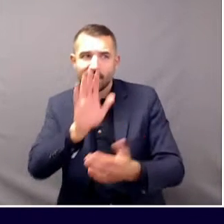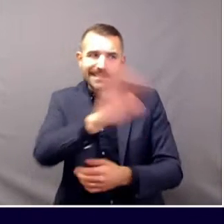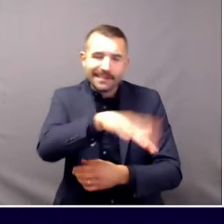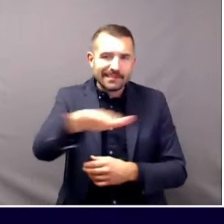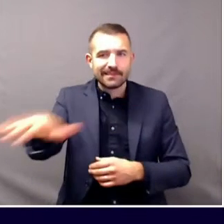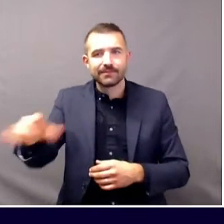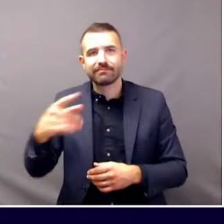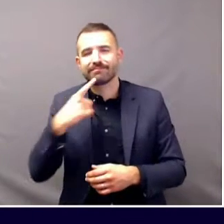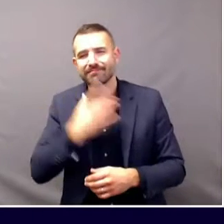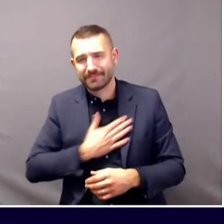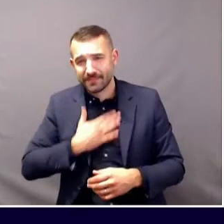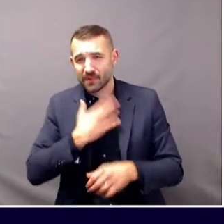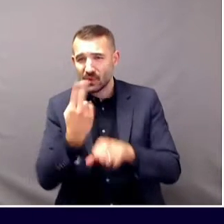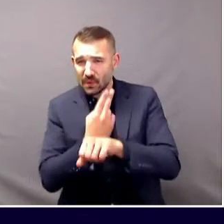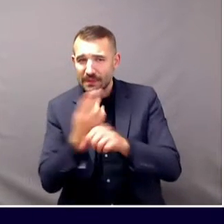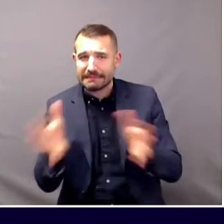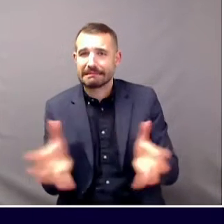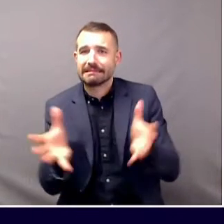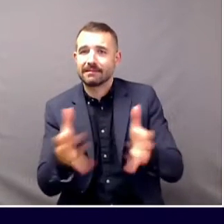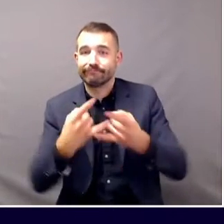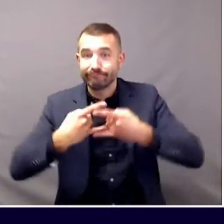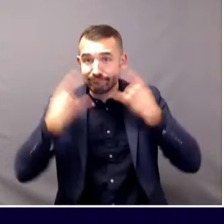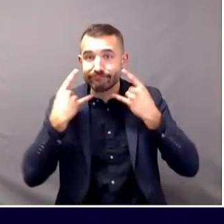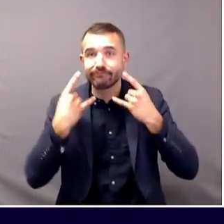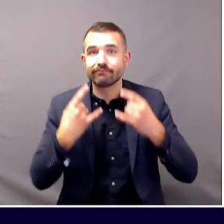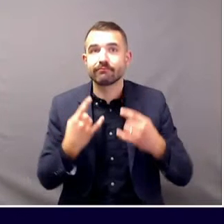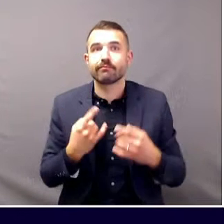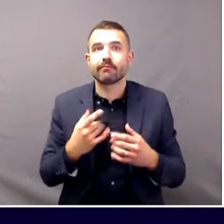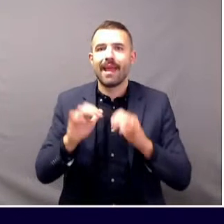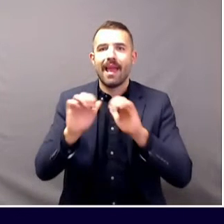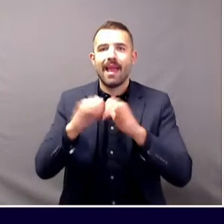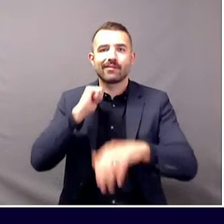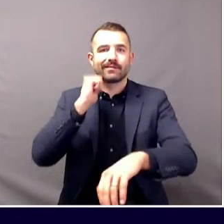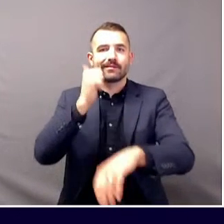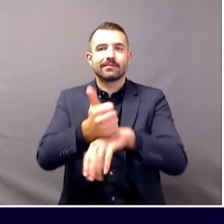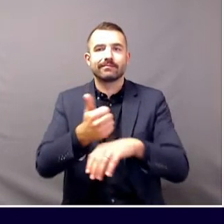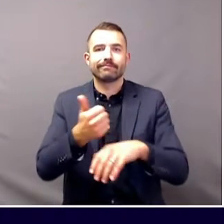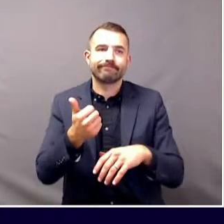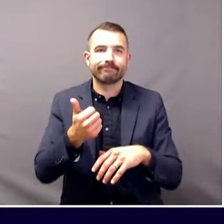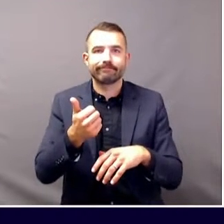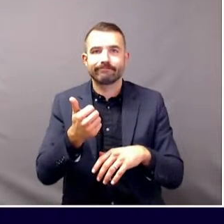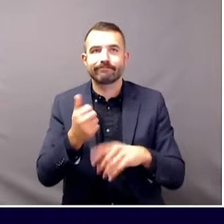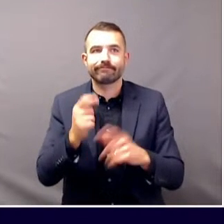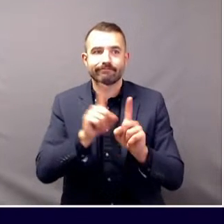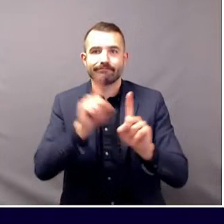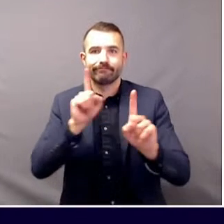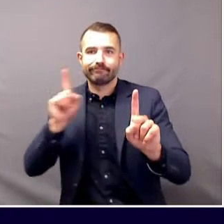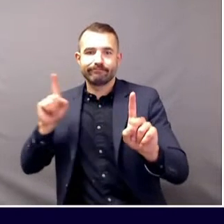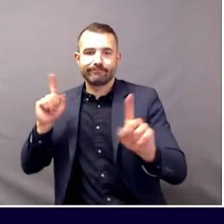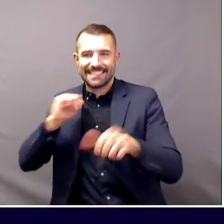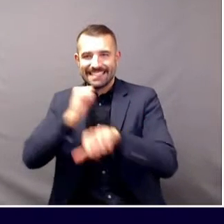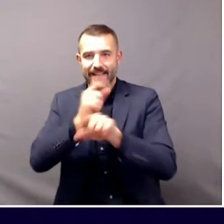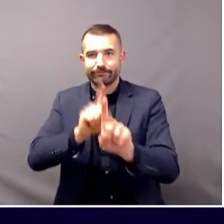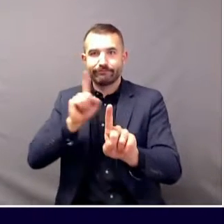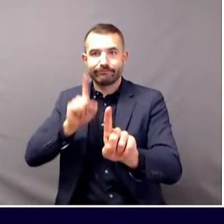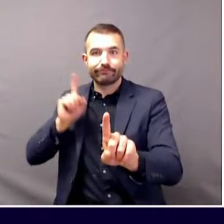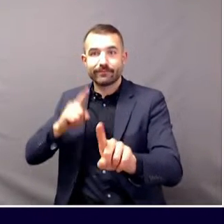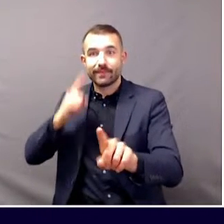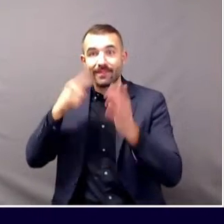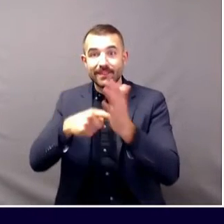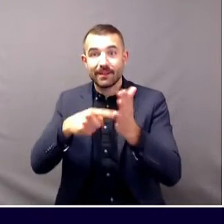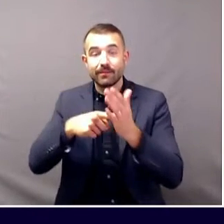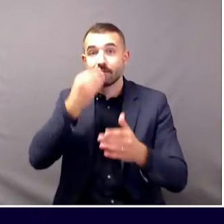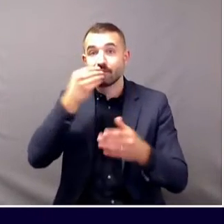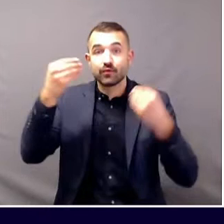as well as how to space different things like grocery carts and the checkout lines for supermarkets to make sure that they're safe.